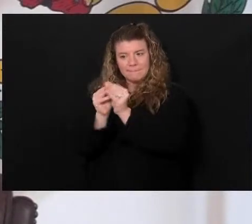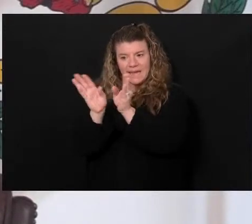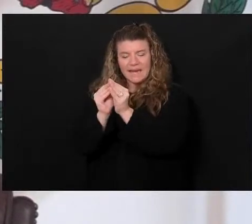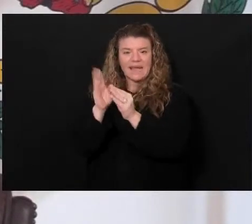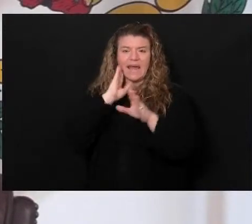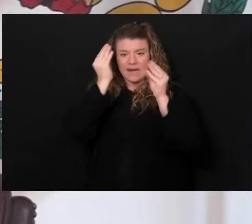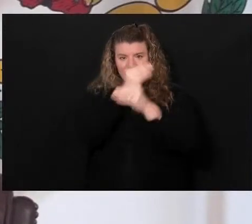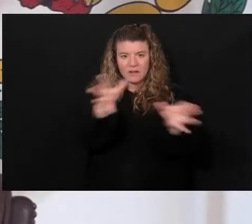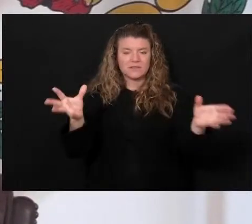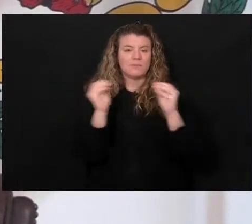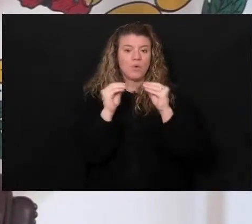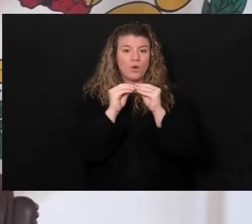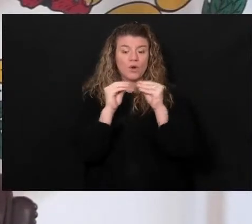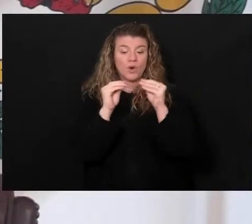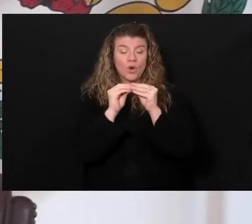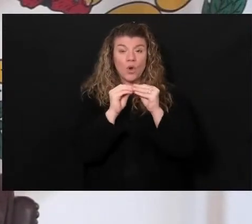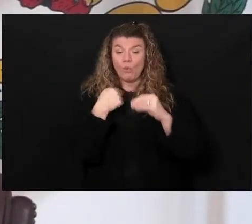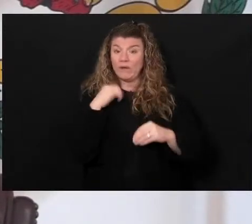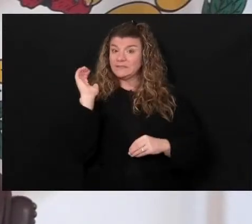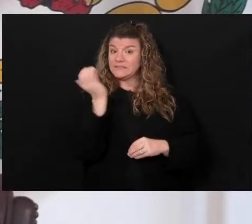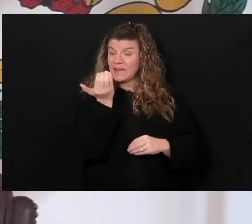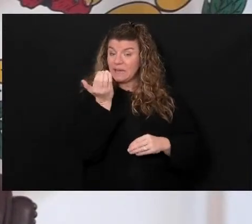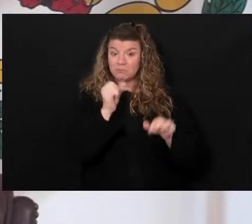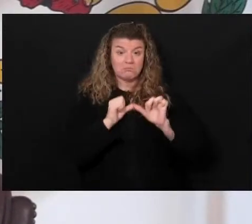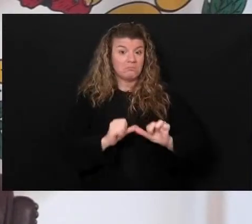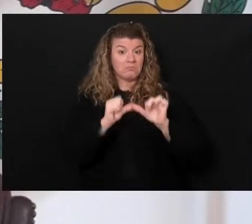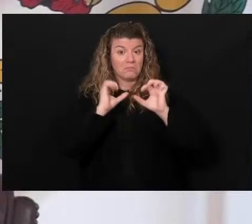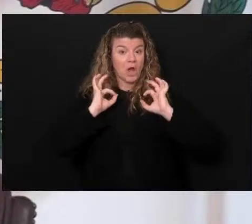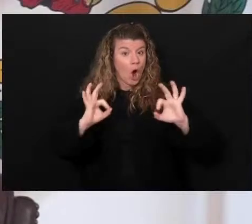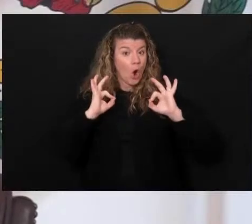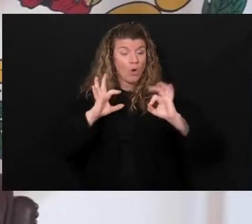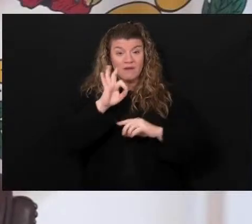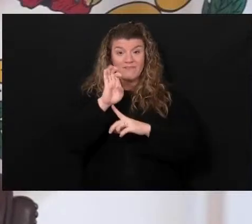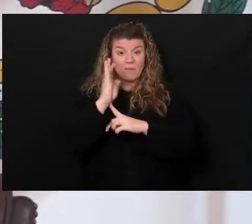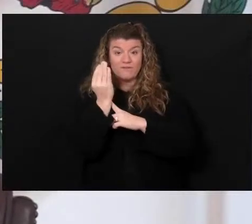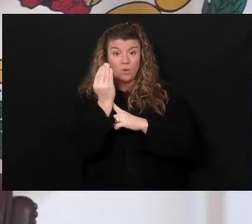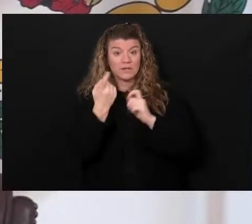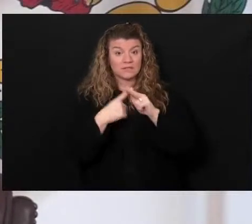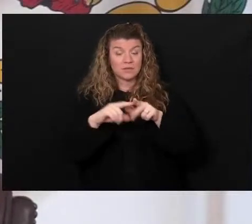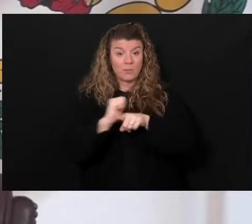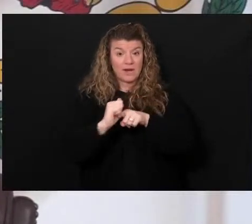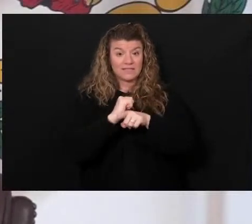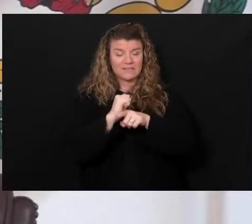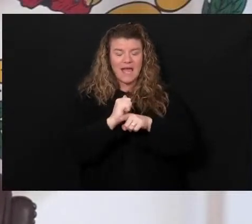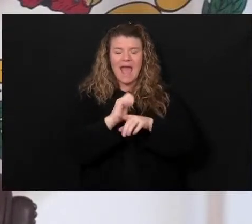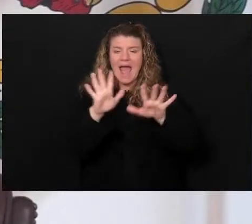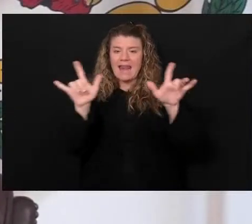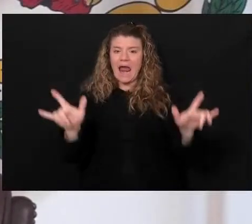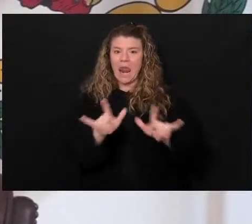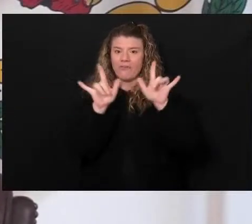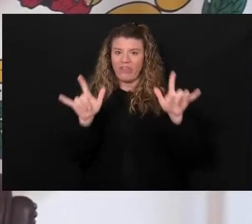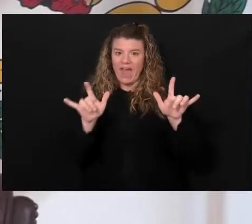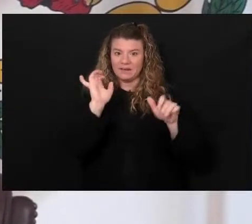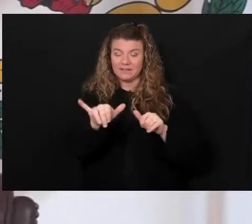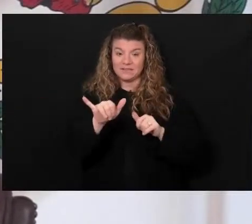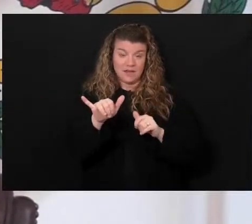like we're completely on a go for February the 14th, beginning practice, and I love it because,